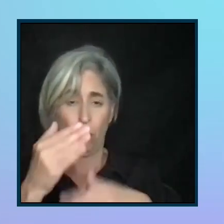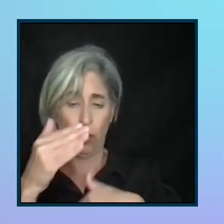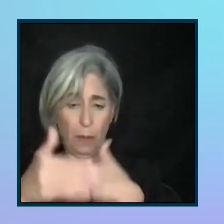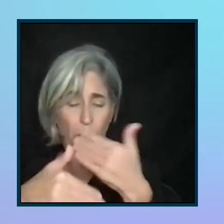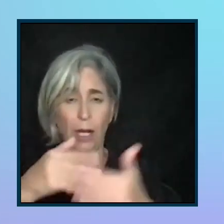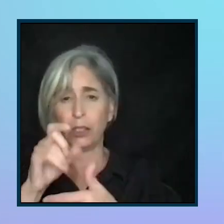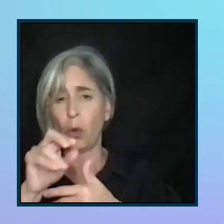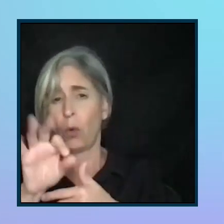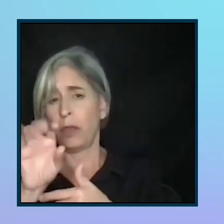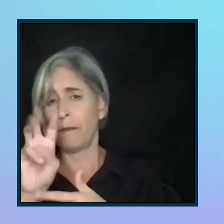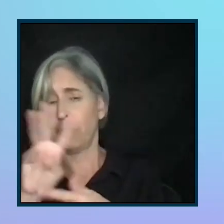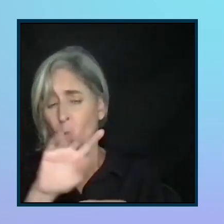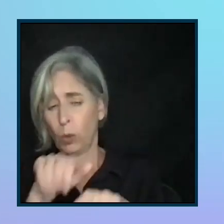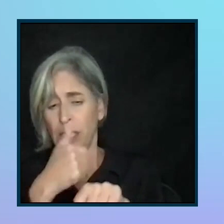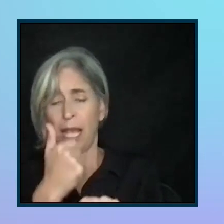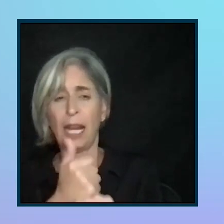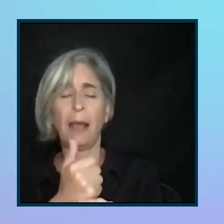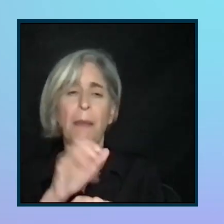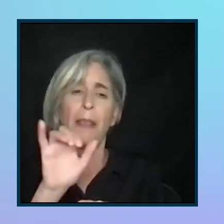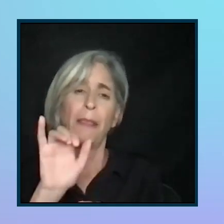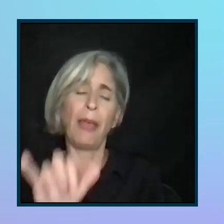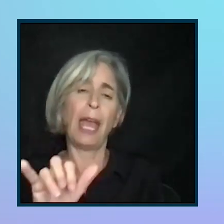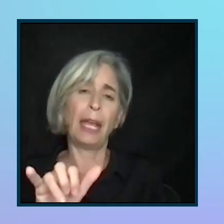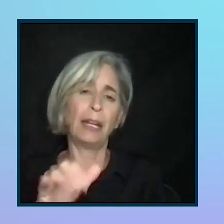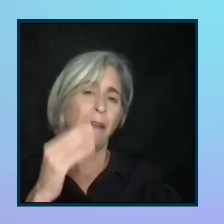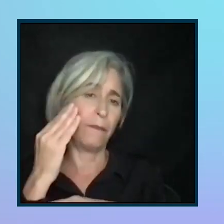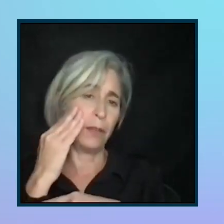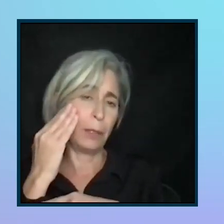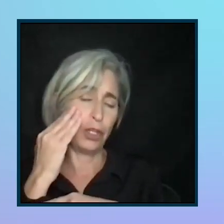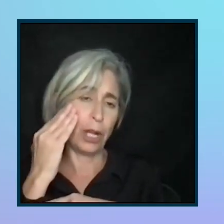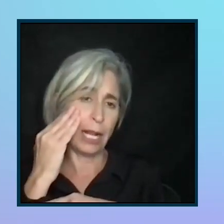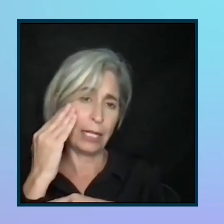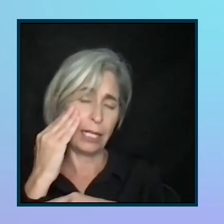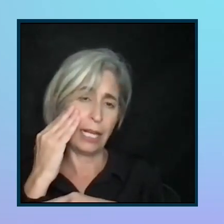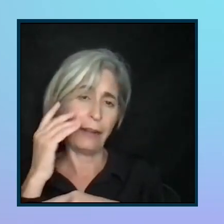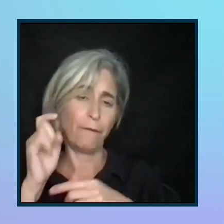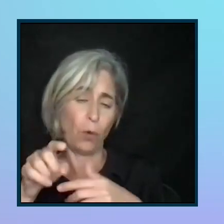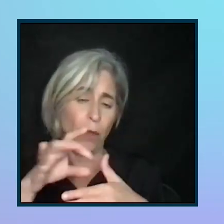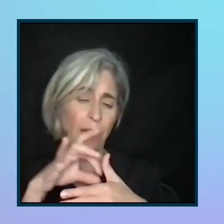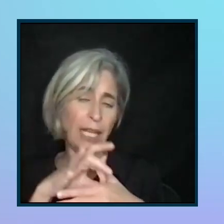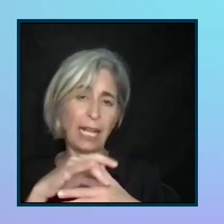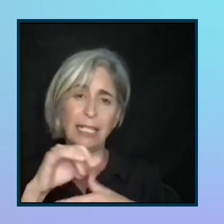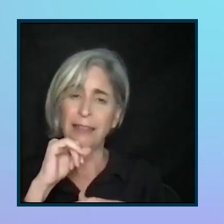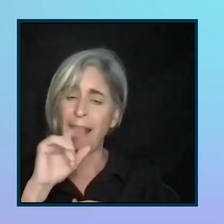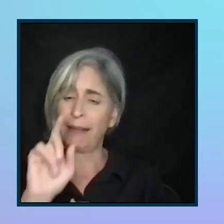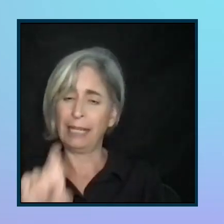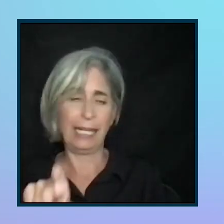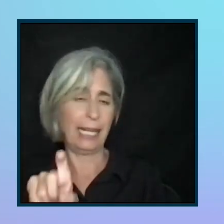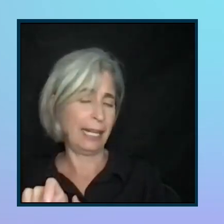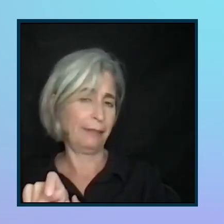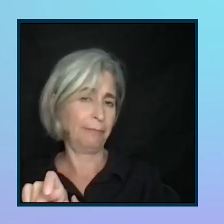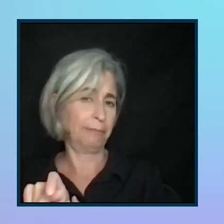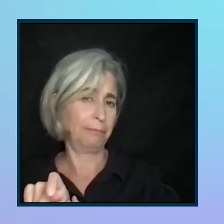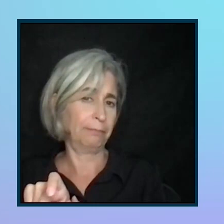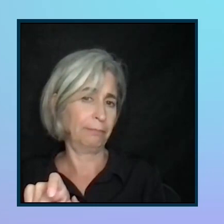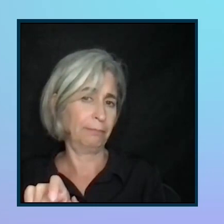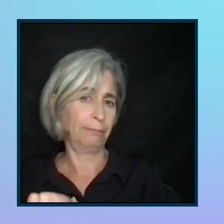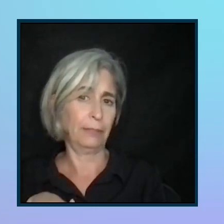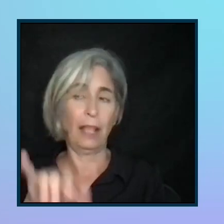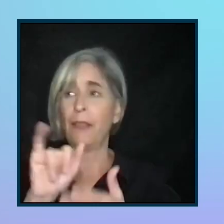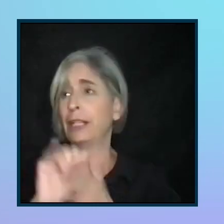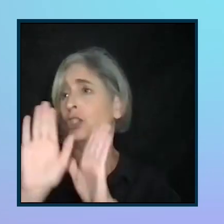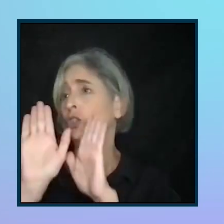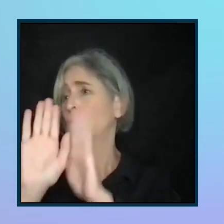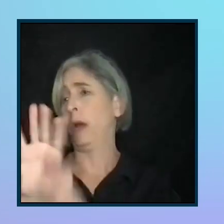is the flow set up where familiarity to the content is not needed? That's a very